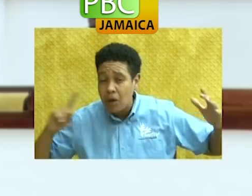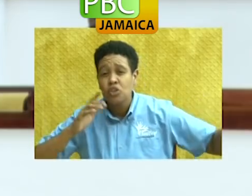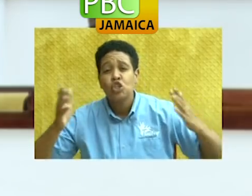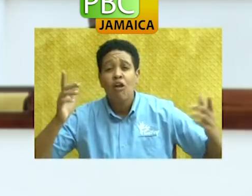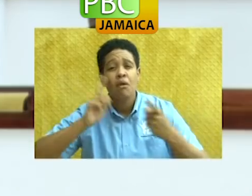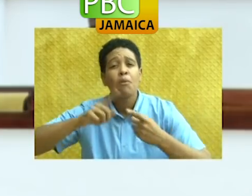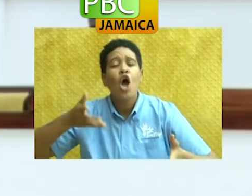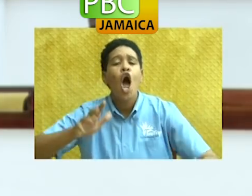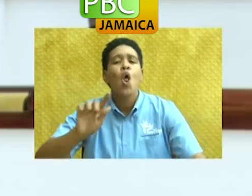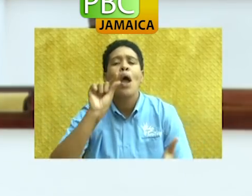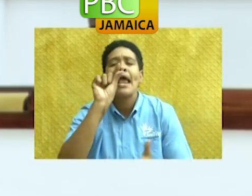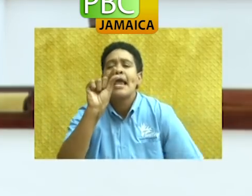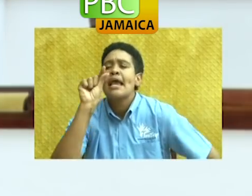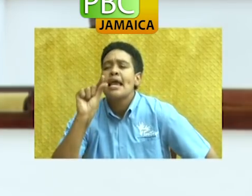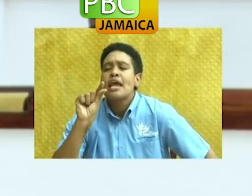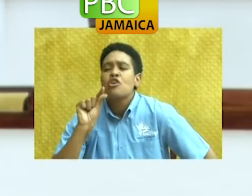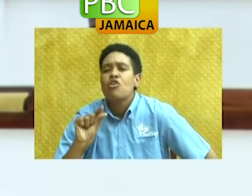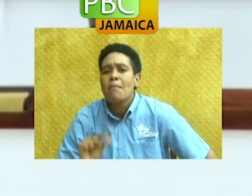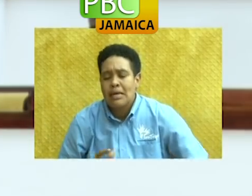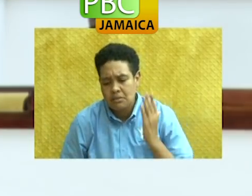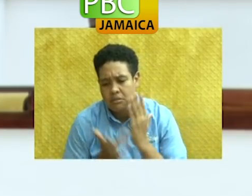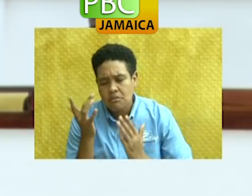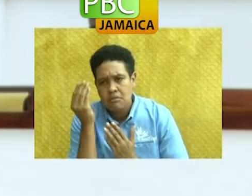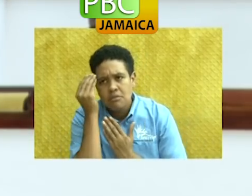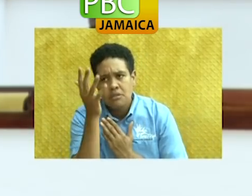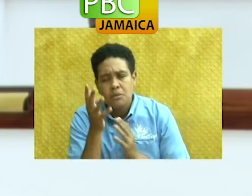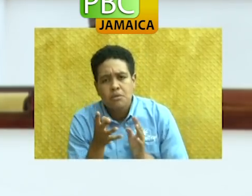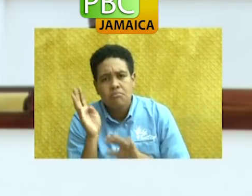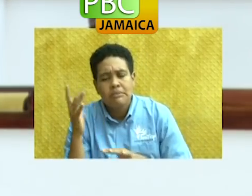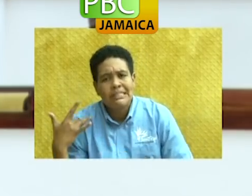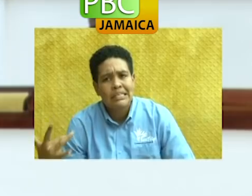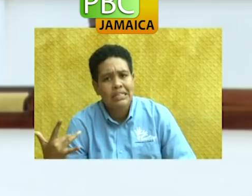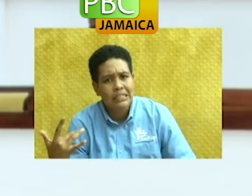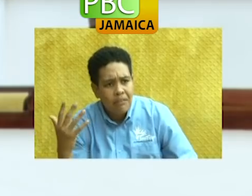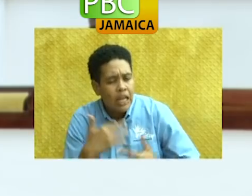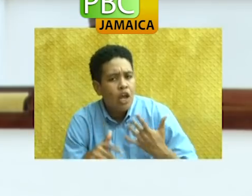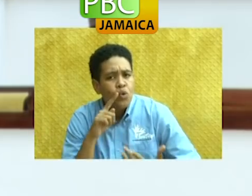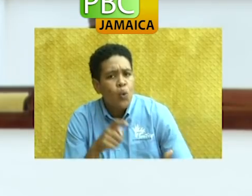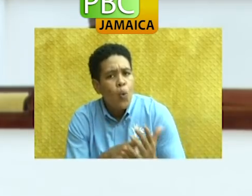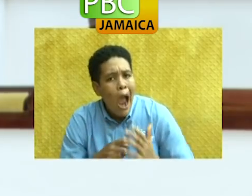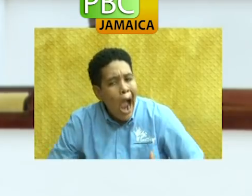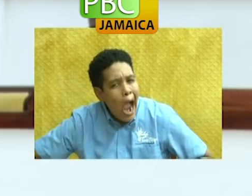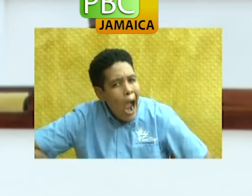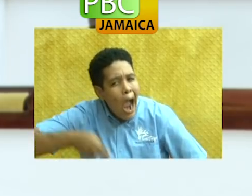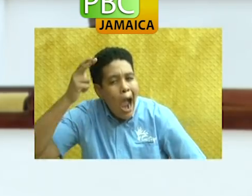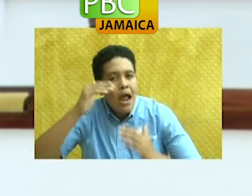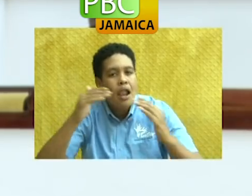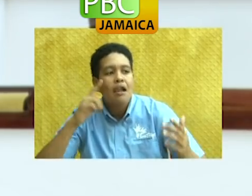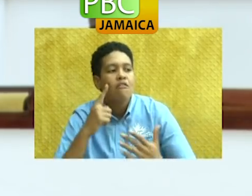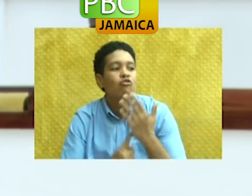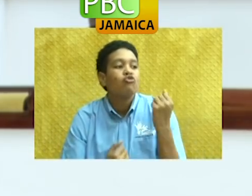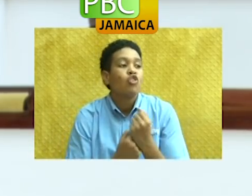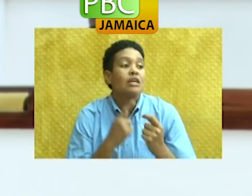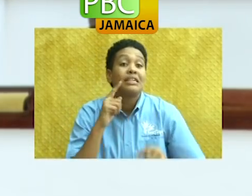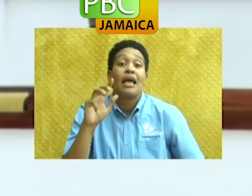allowing incremental digitization of sensitive interactions that require high levels of trust. Mr. Holness